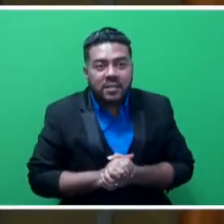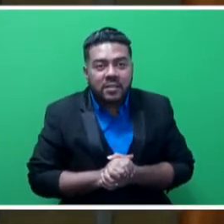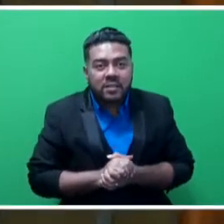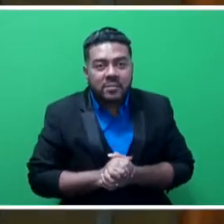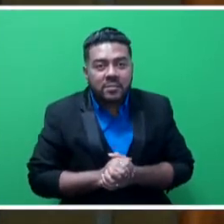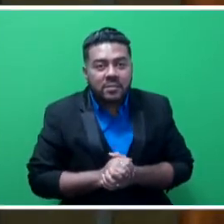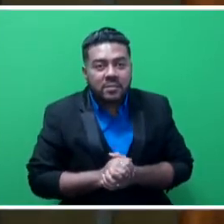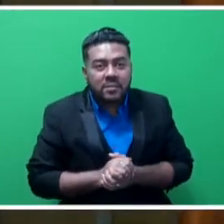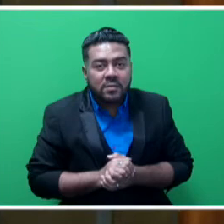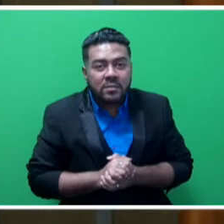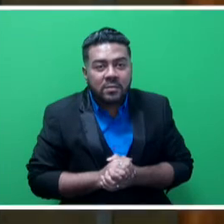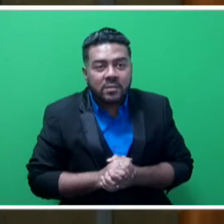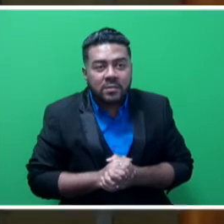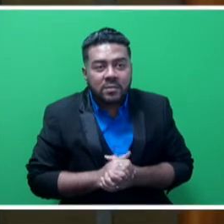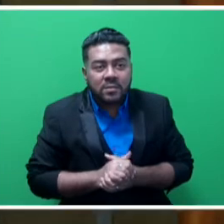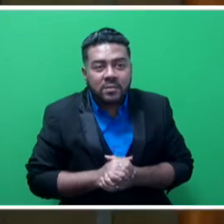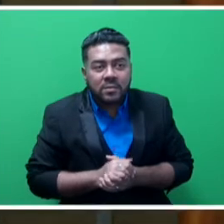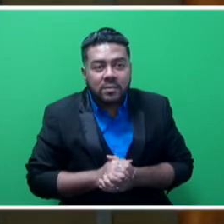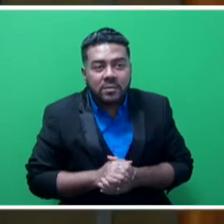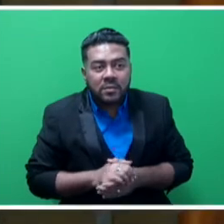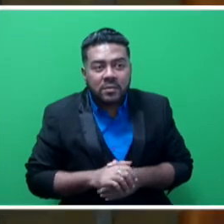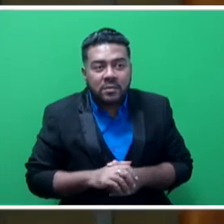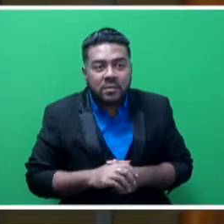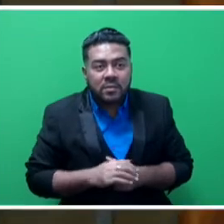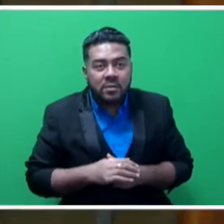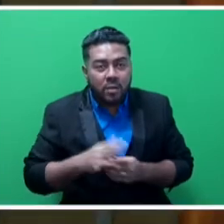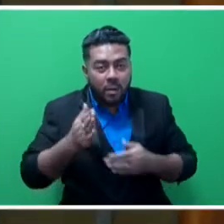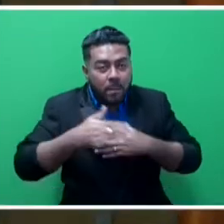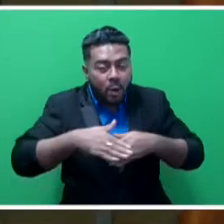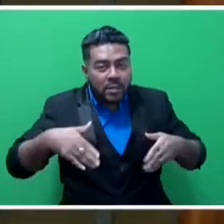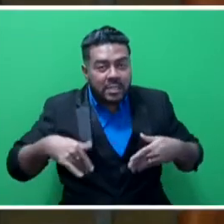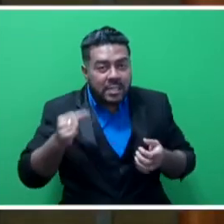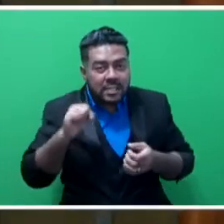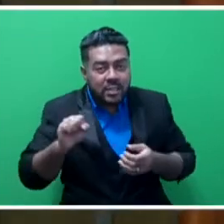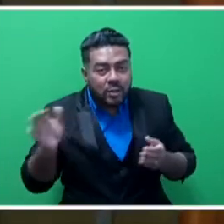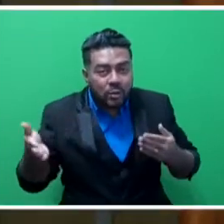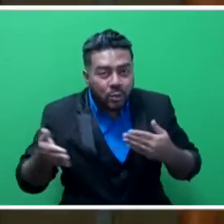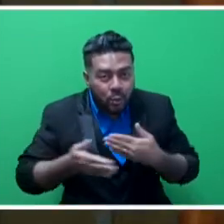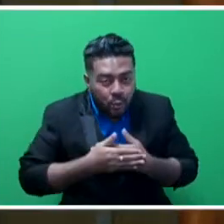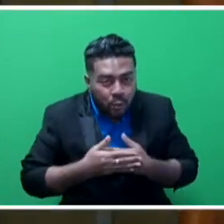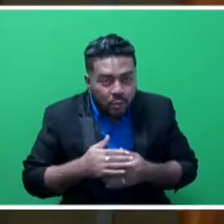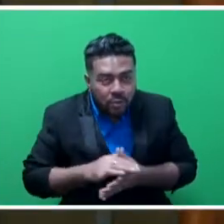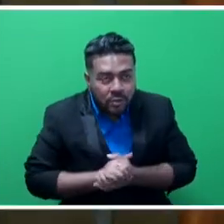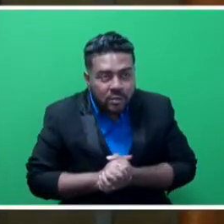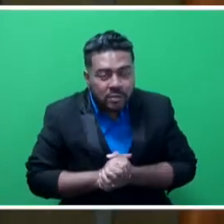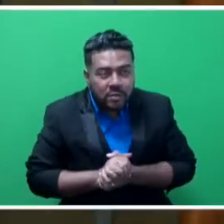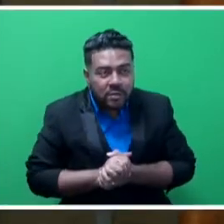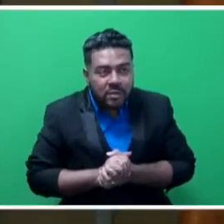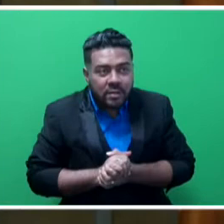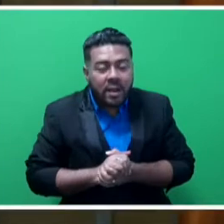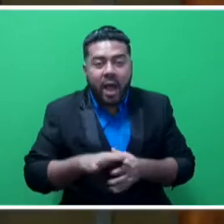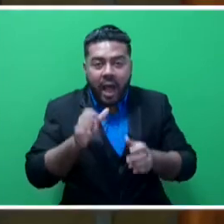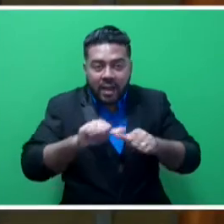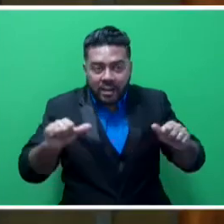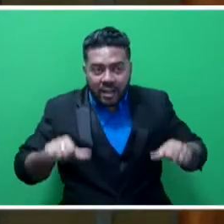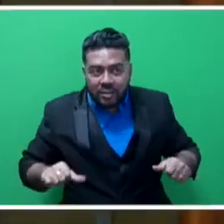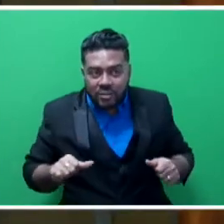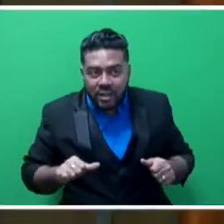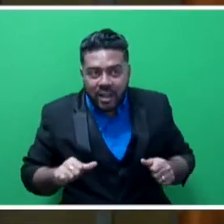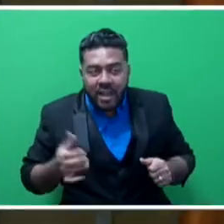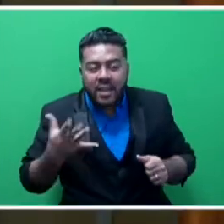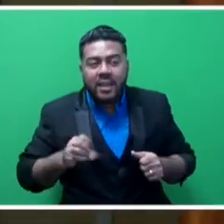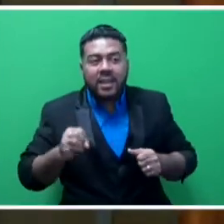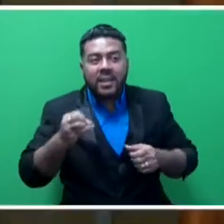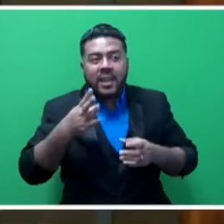alone, even when our borders are still closed, to work in the meat industries, agriculture, and recently